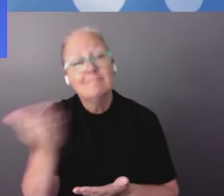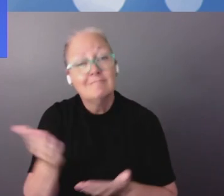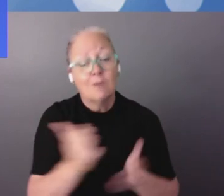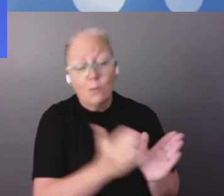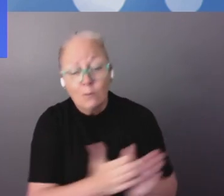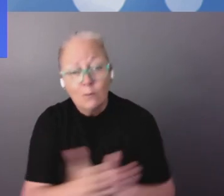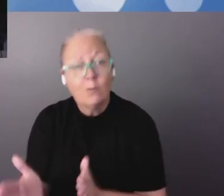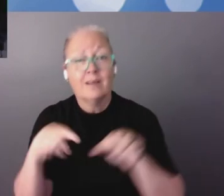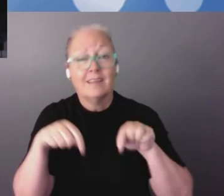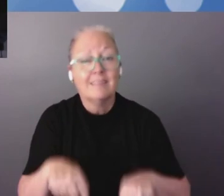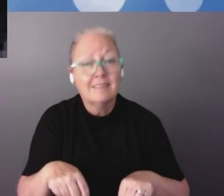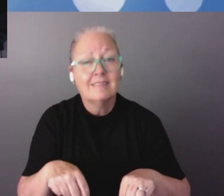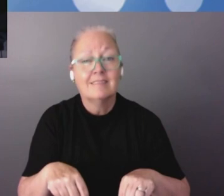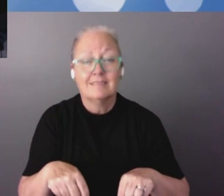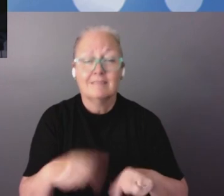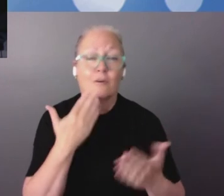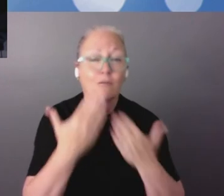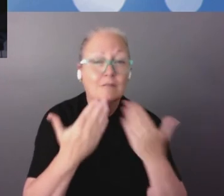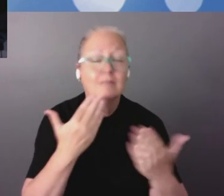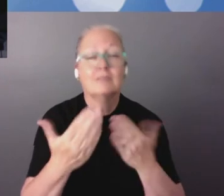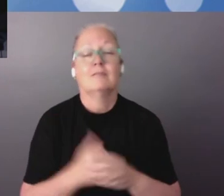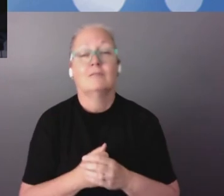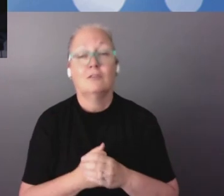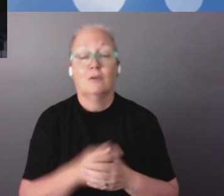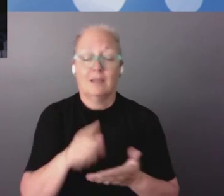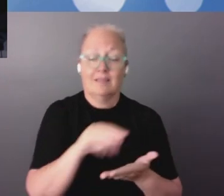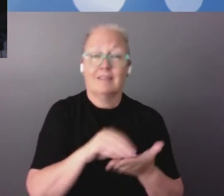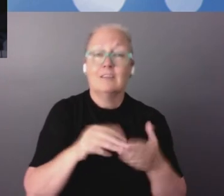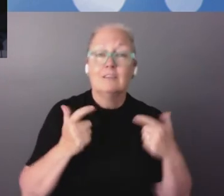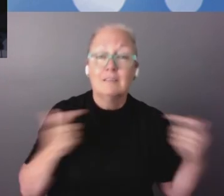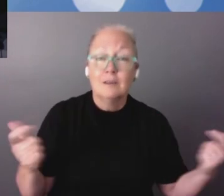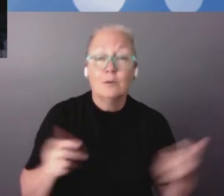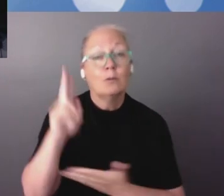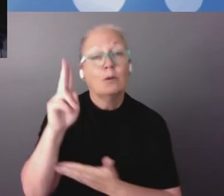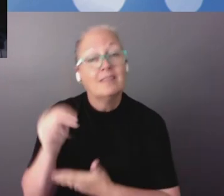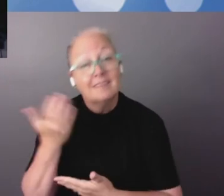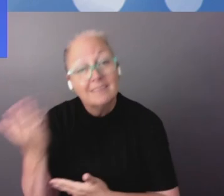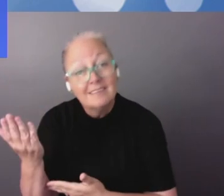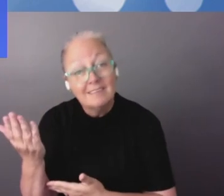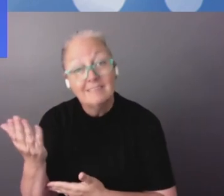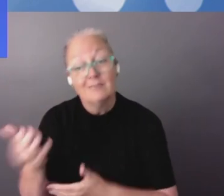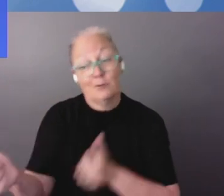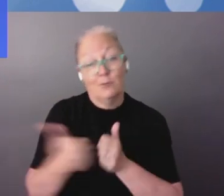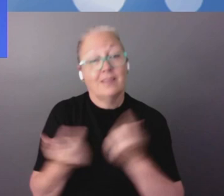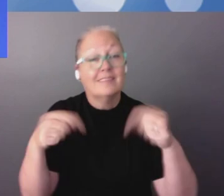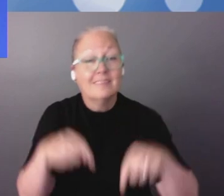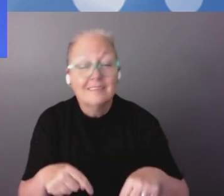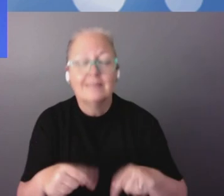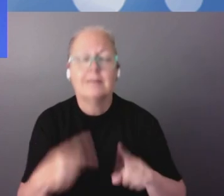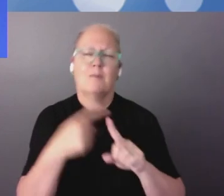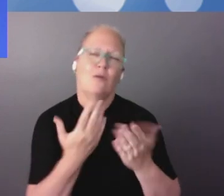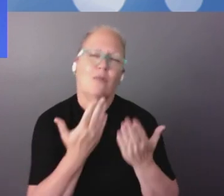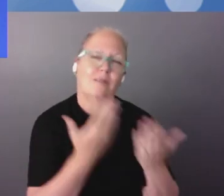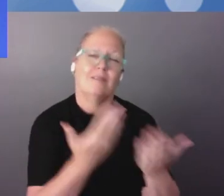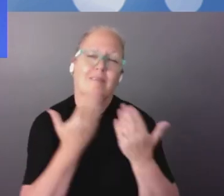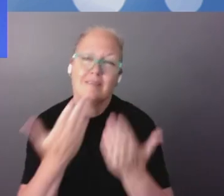the Under Secretary General of the United Nations, who is here with us today. And I'd like to thank all of the